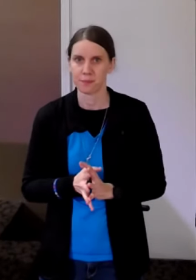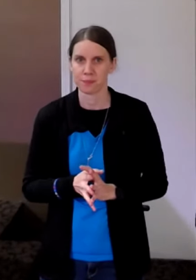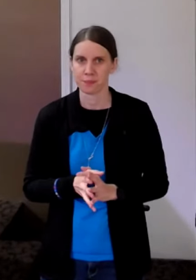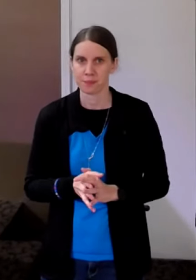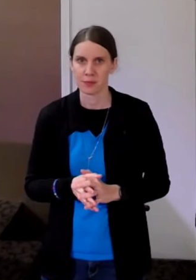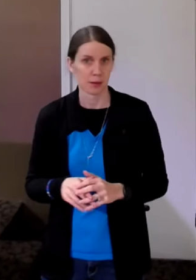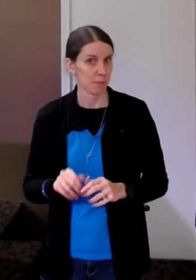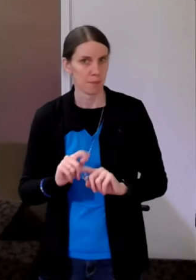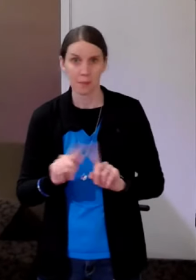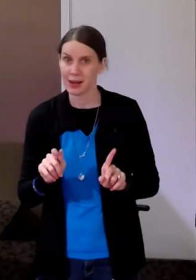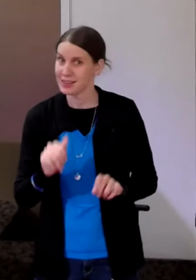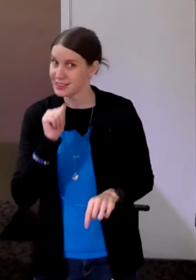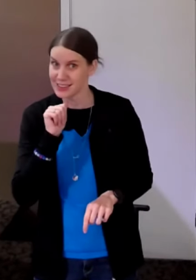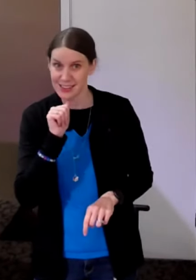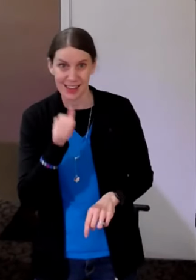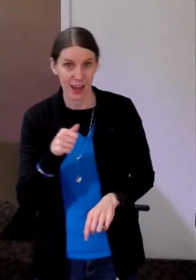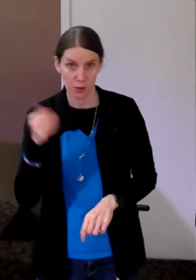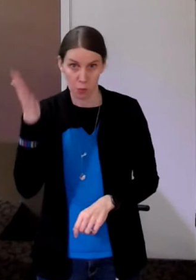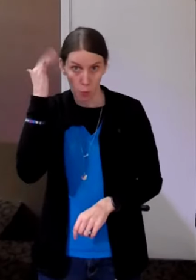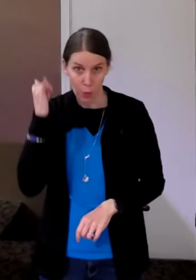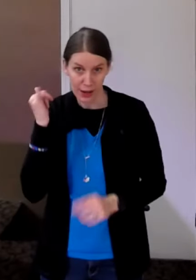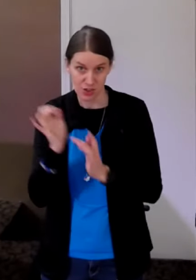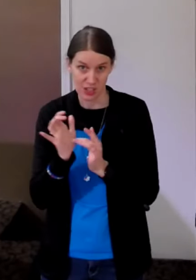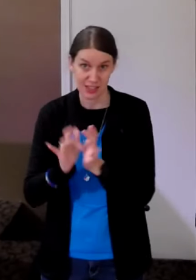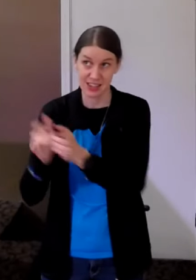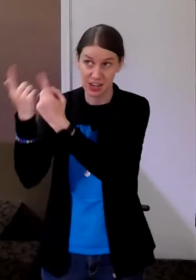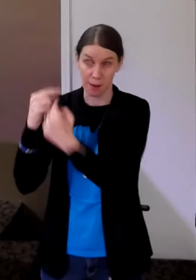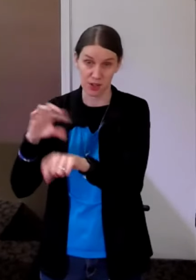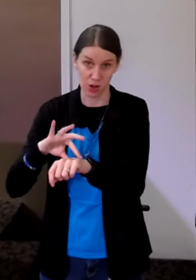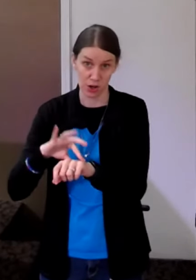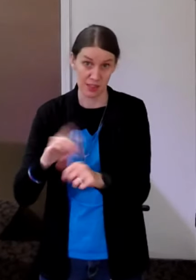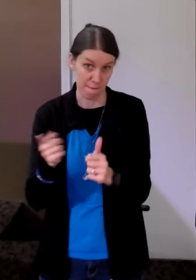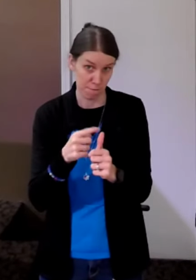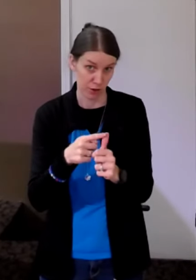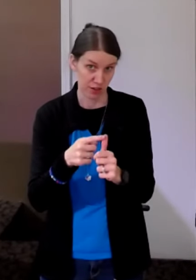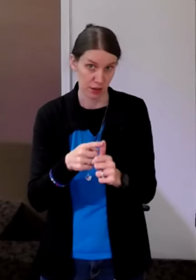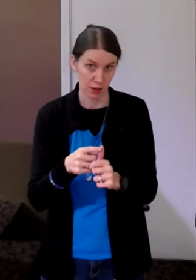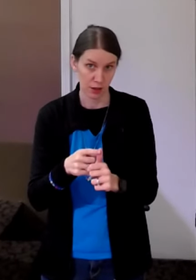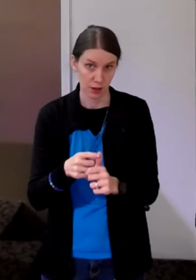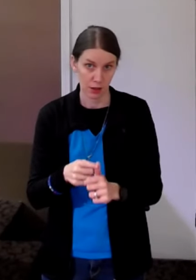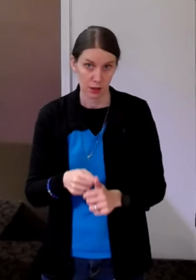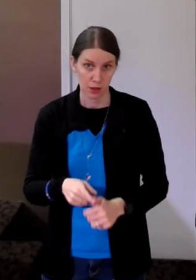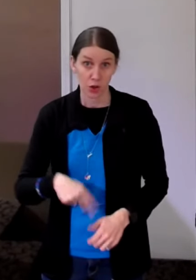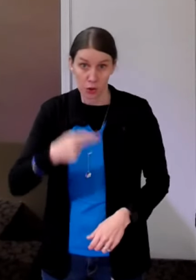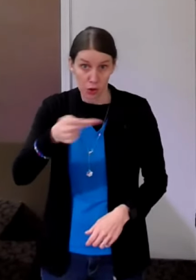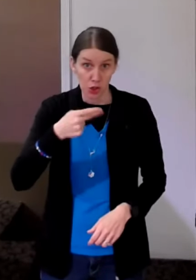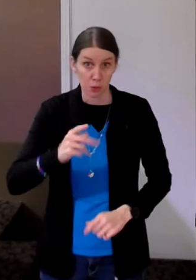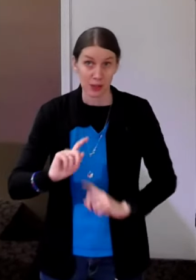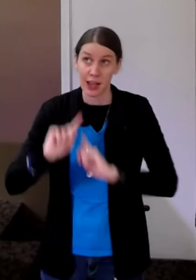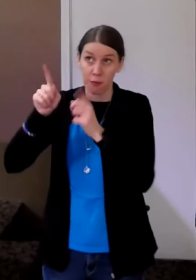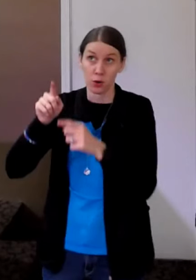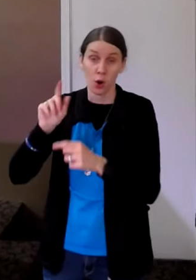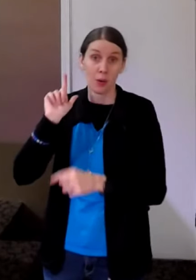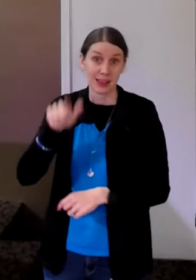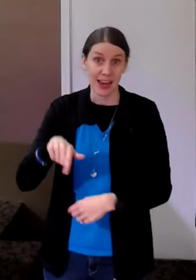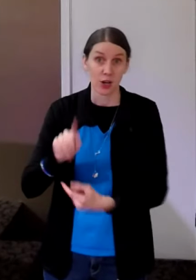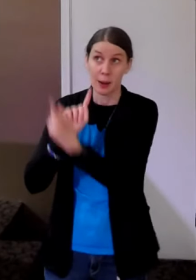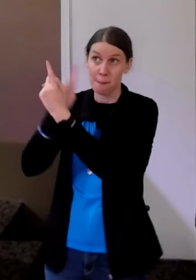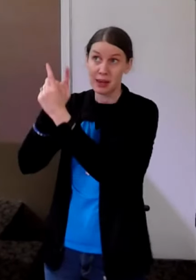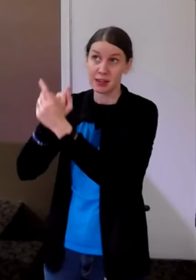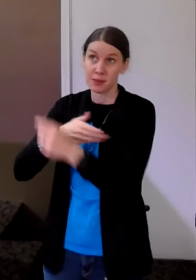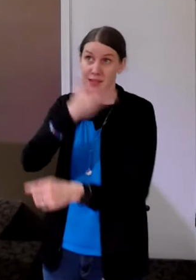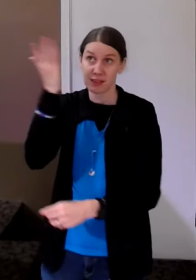But that's not why He came the first time. And when He comes to meet us in the air, it's only going to get worse for a